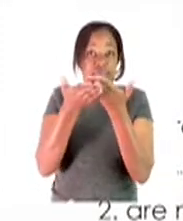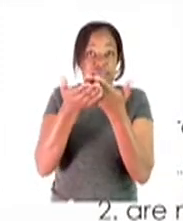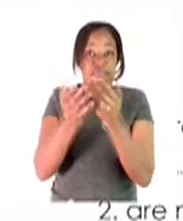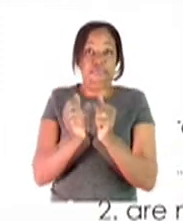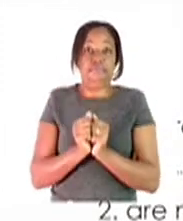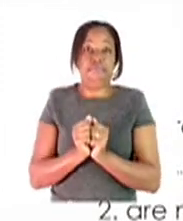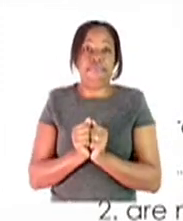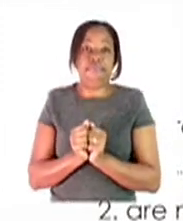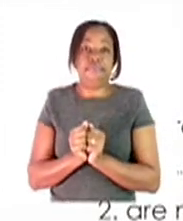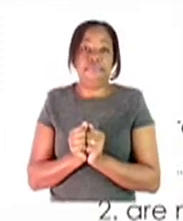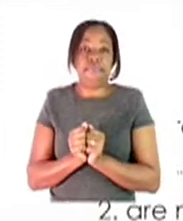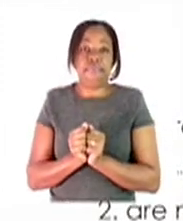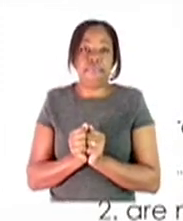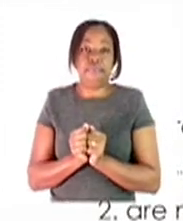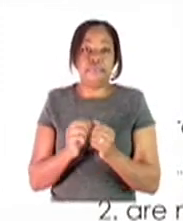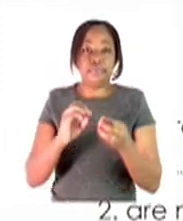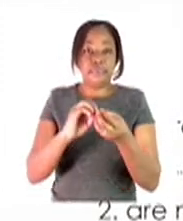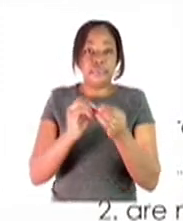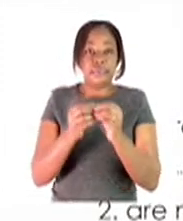Now let's look at number 2.